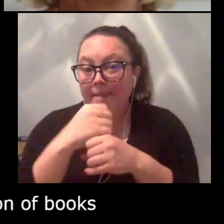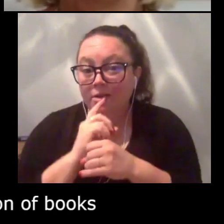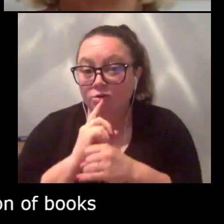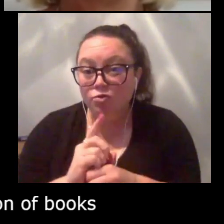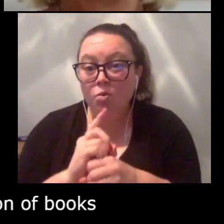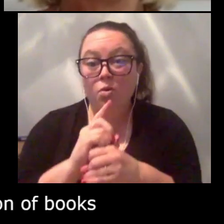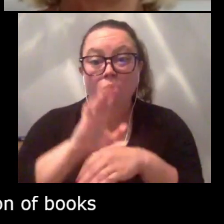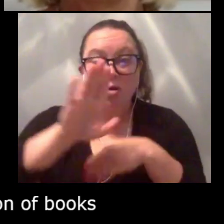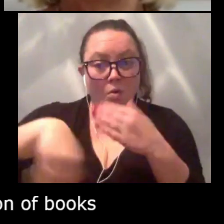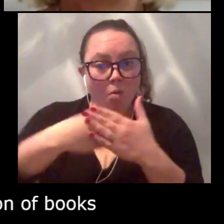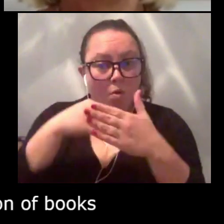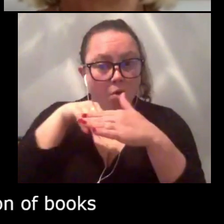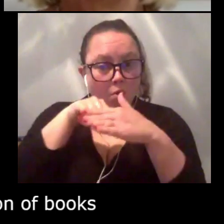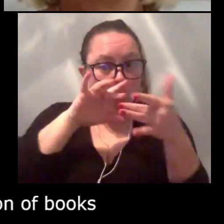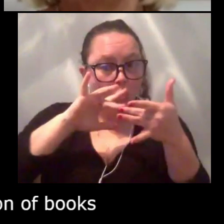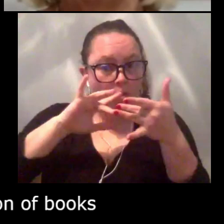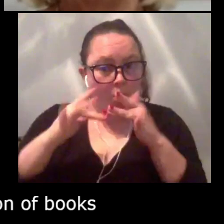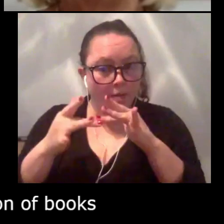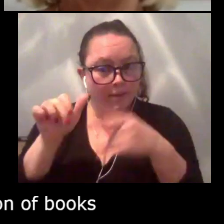accessible,